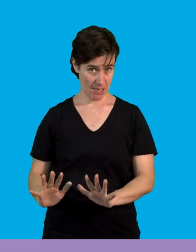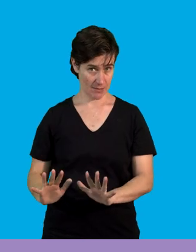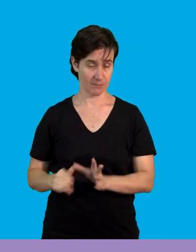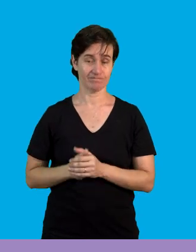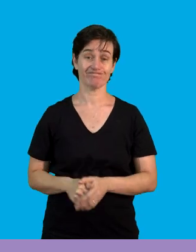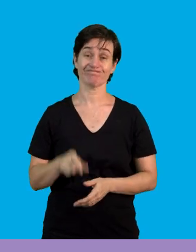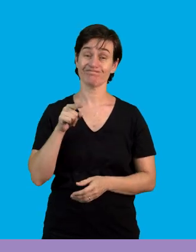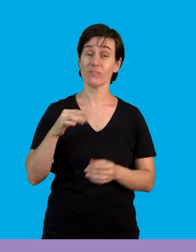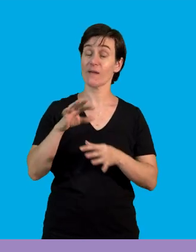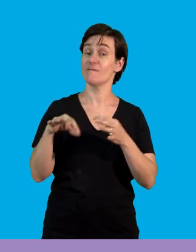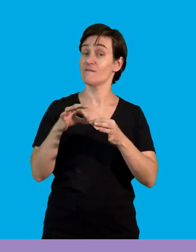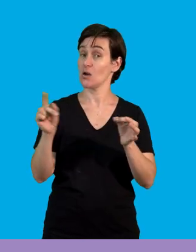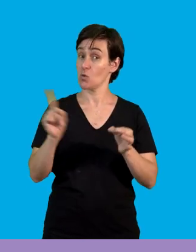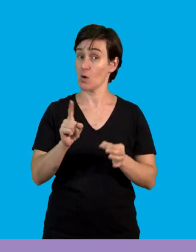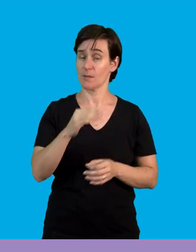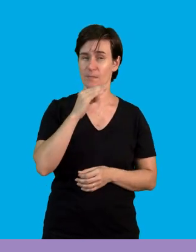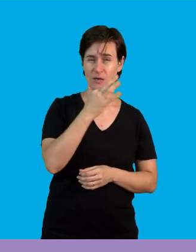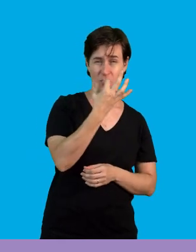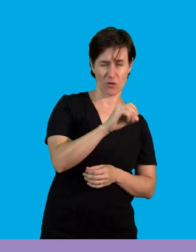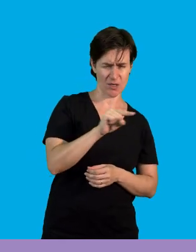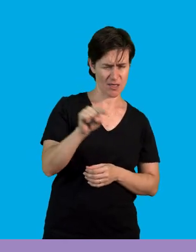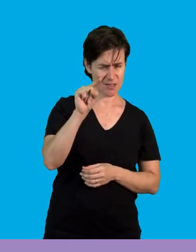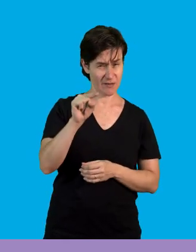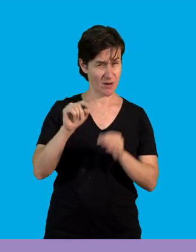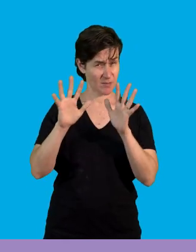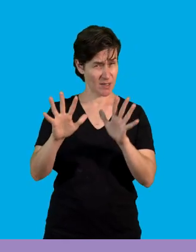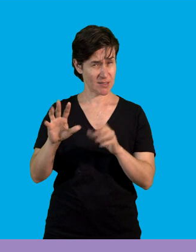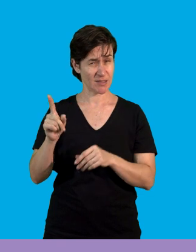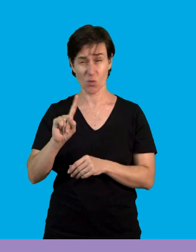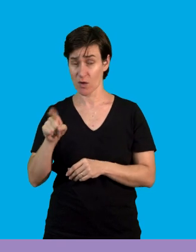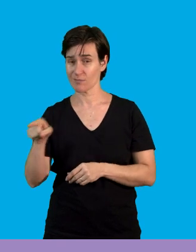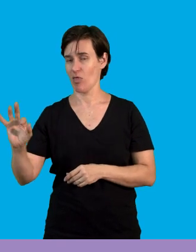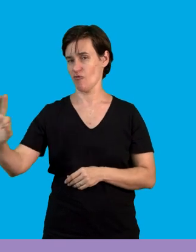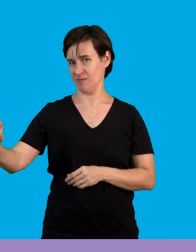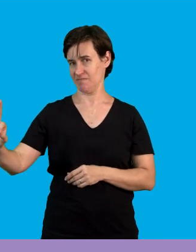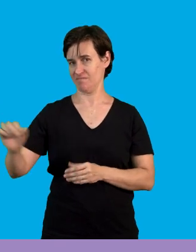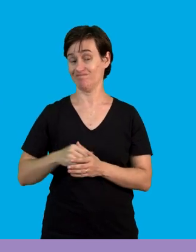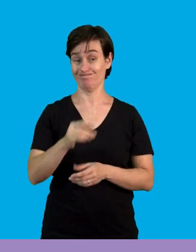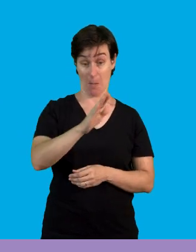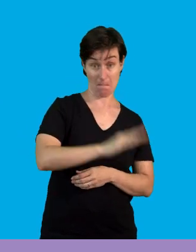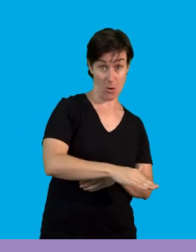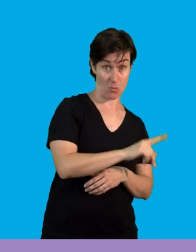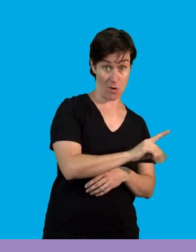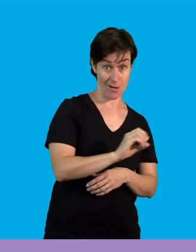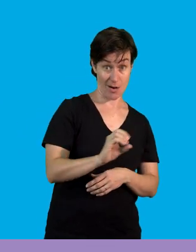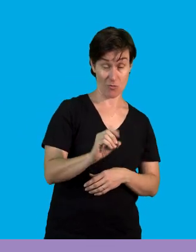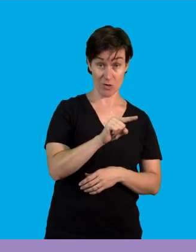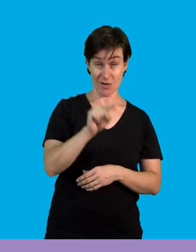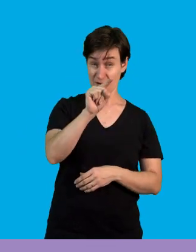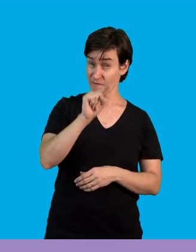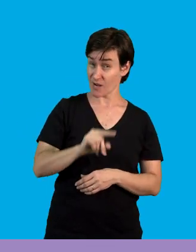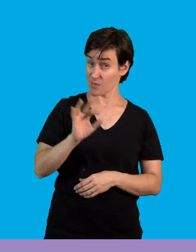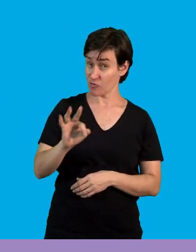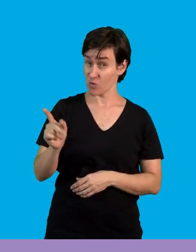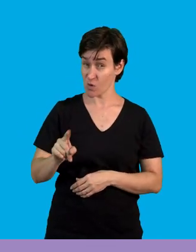divided by 10. That value will then make 30 divided by 10 to become 3, and